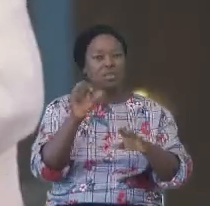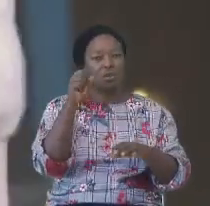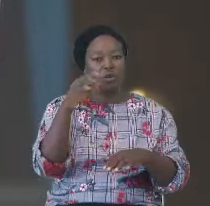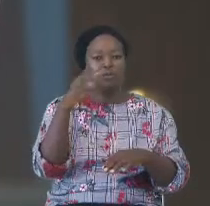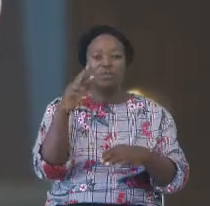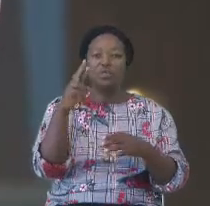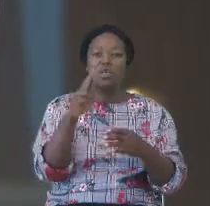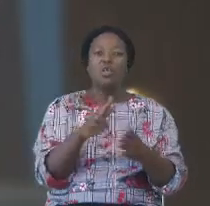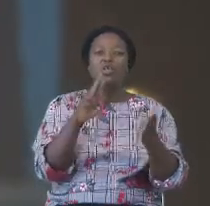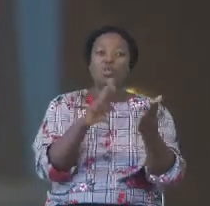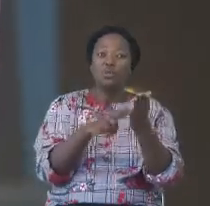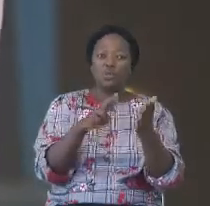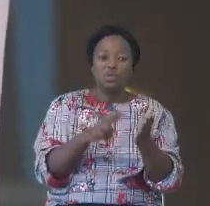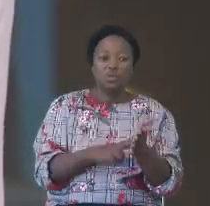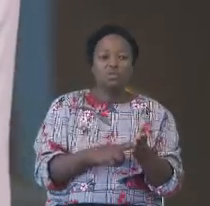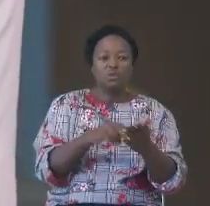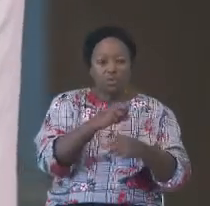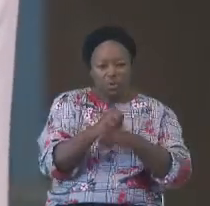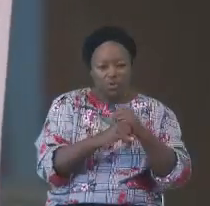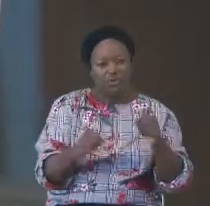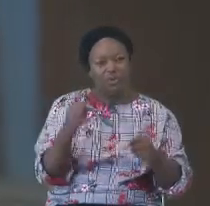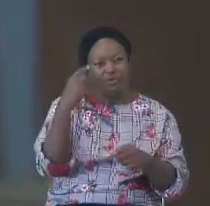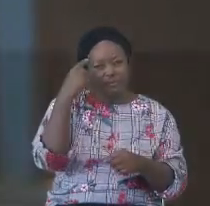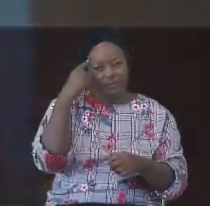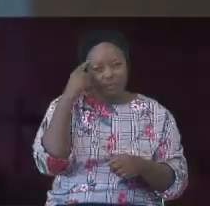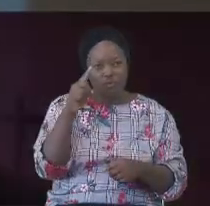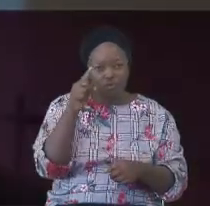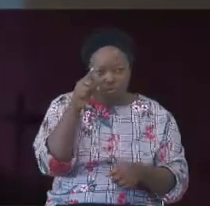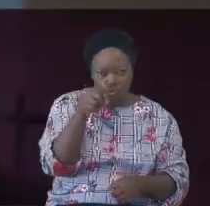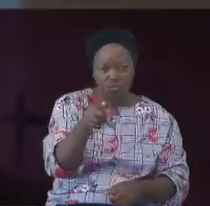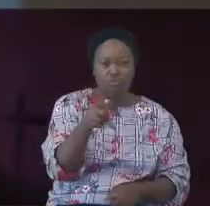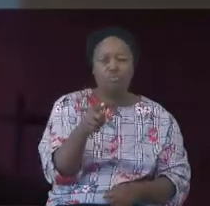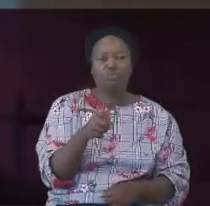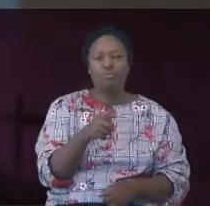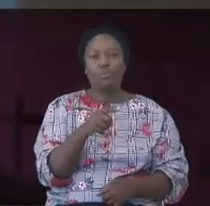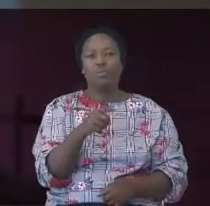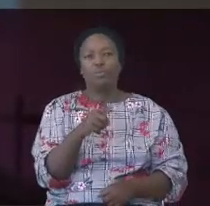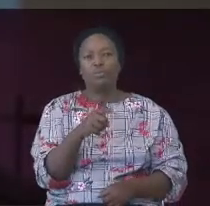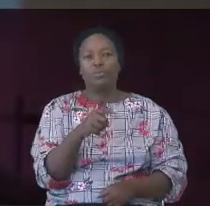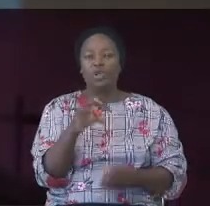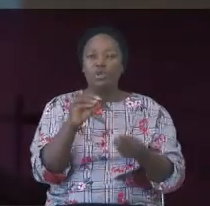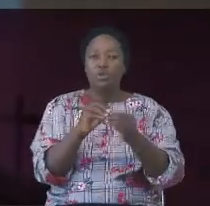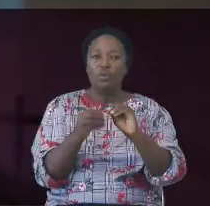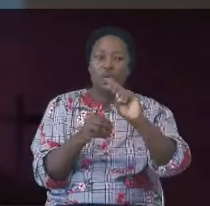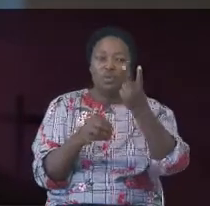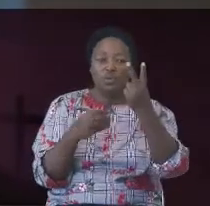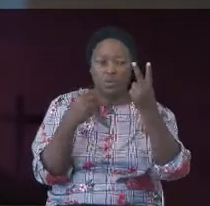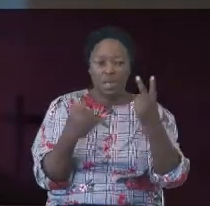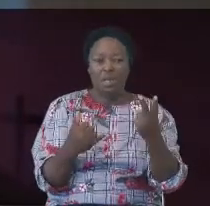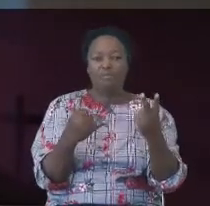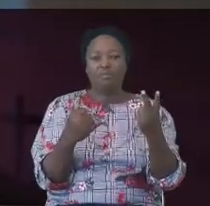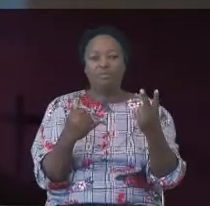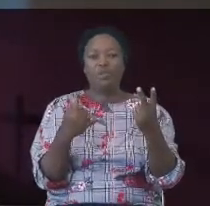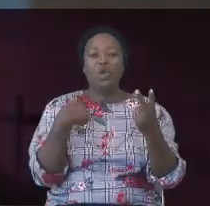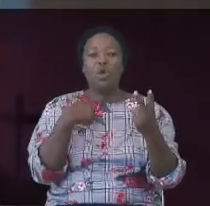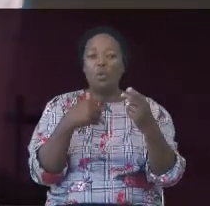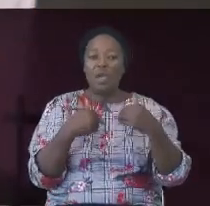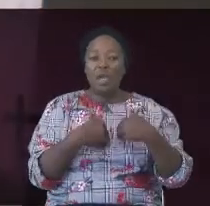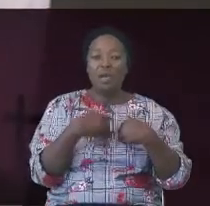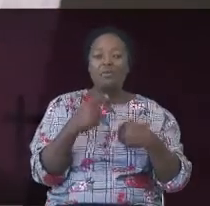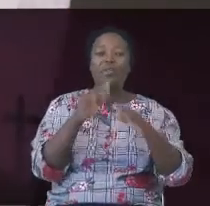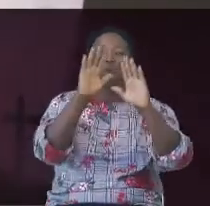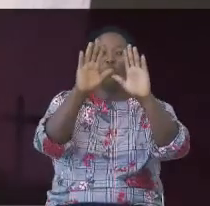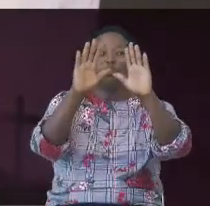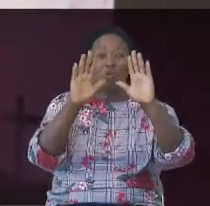cross is the wonder of substitution, suffering for your sake. Number